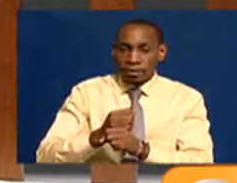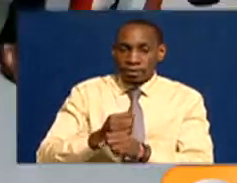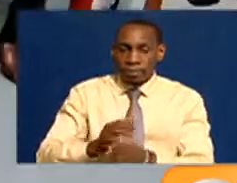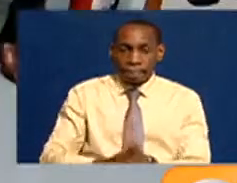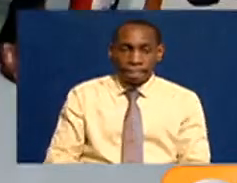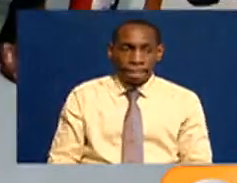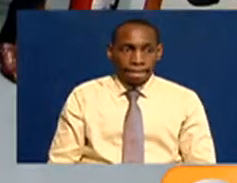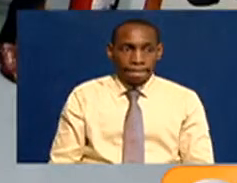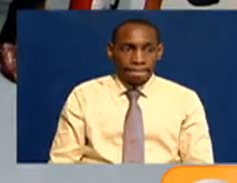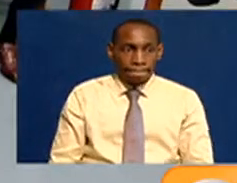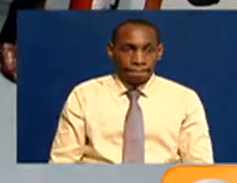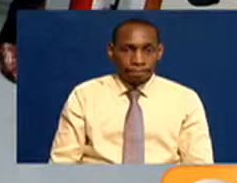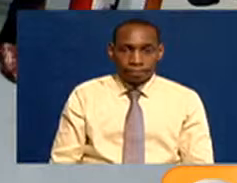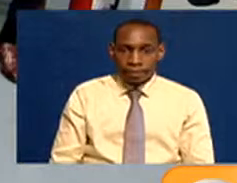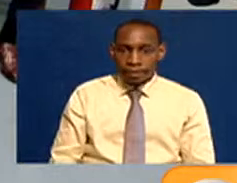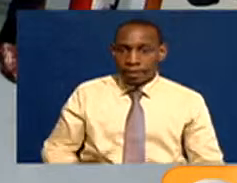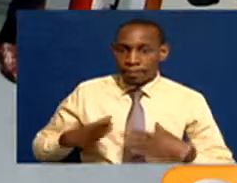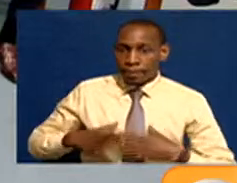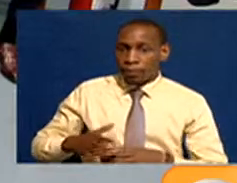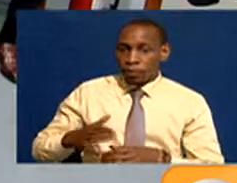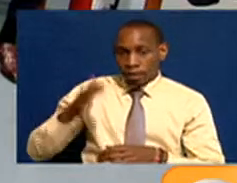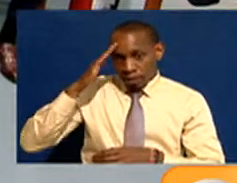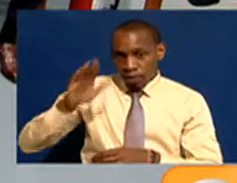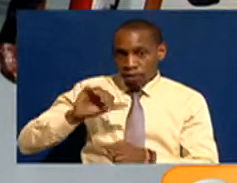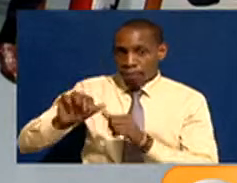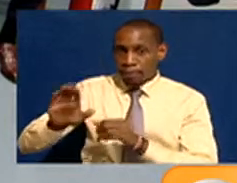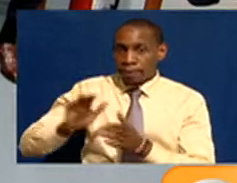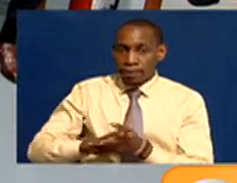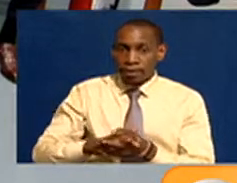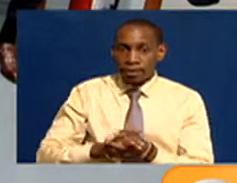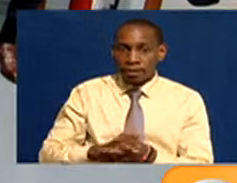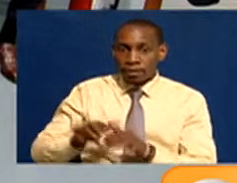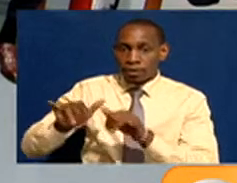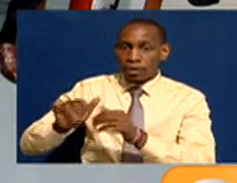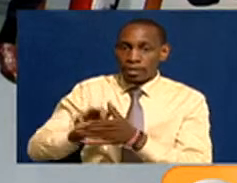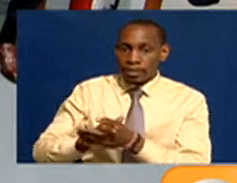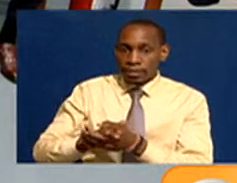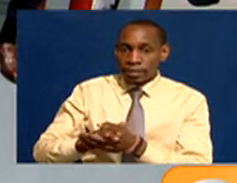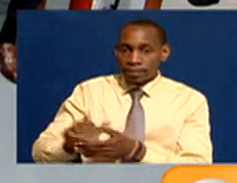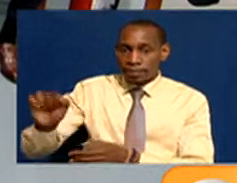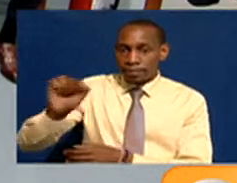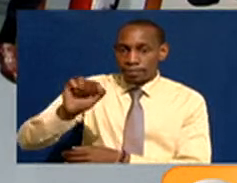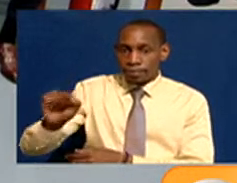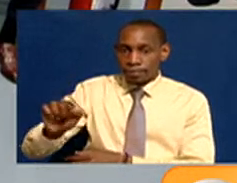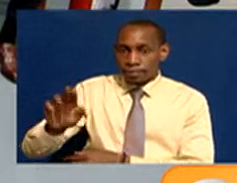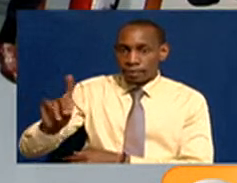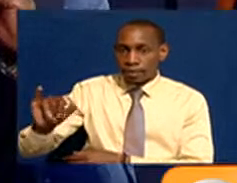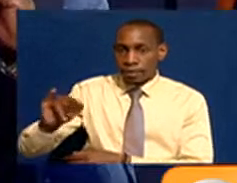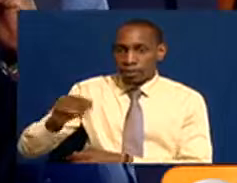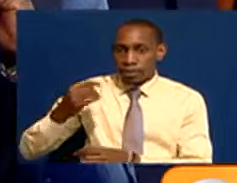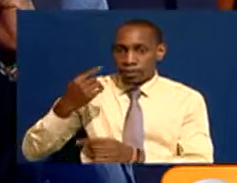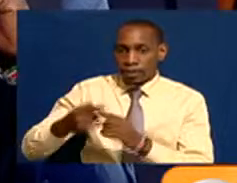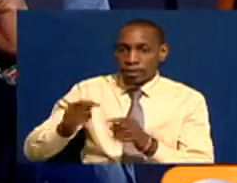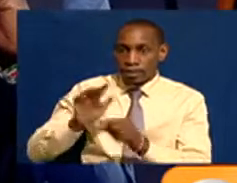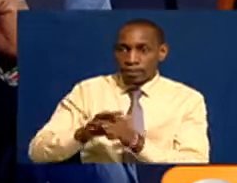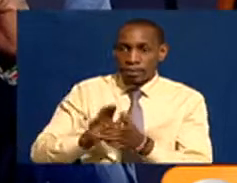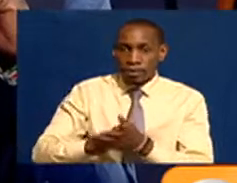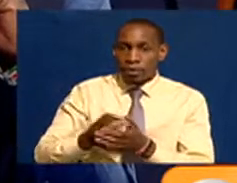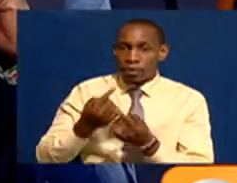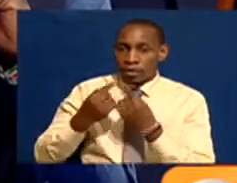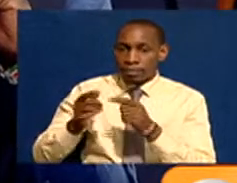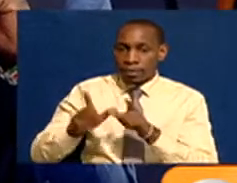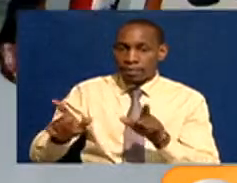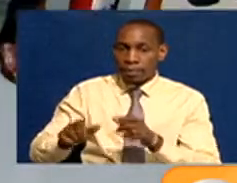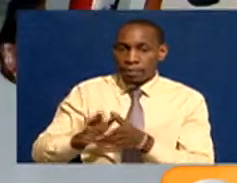the way, one thing a lot of people don't know about you is you lived in the Kingdom of Saudi Arabia for many years. Absolutely. And you speak fluent Arabic.